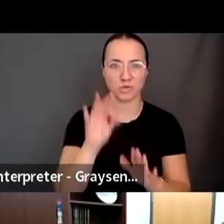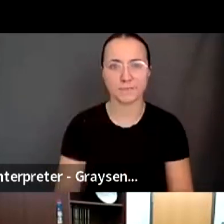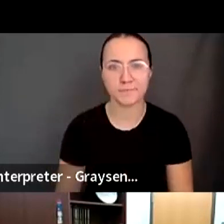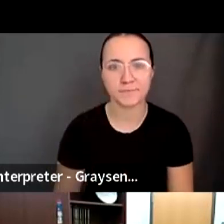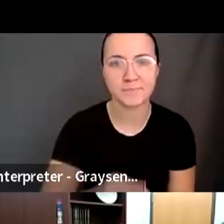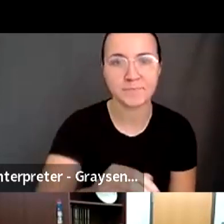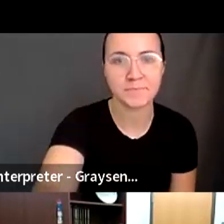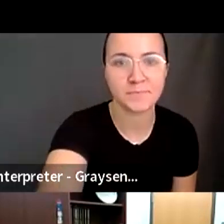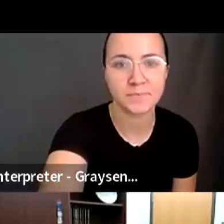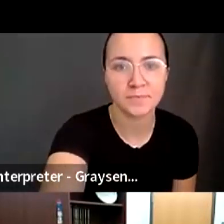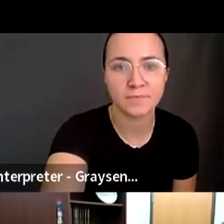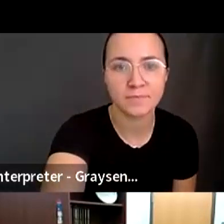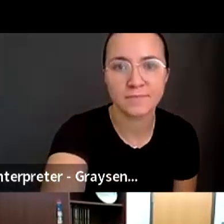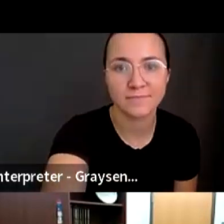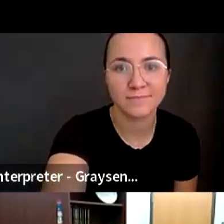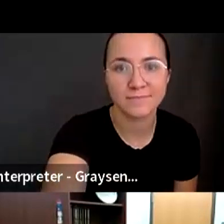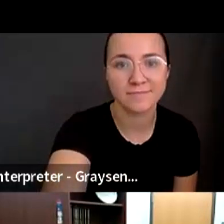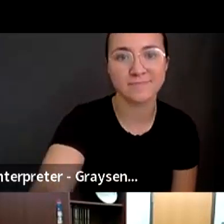And here's your poll.